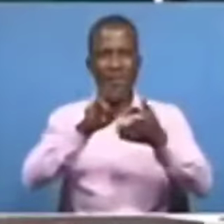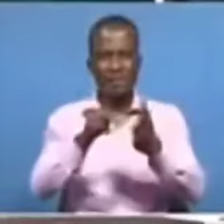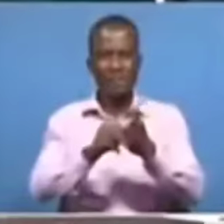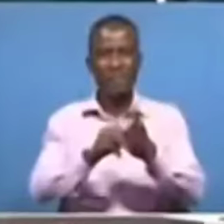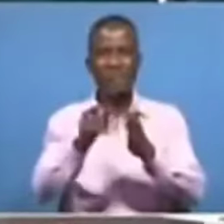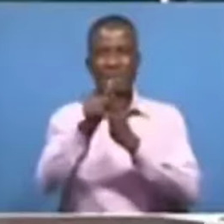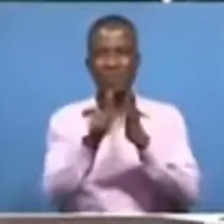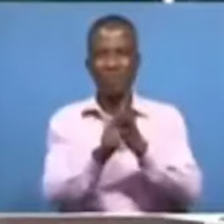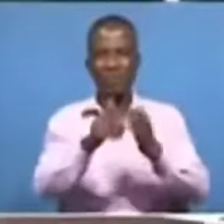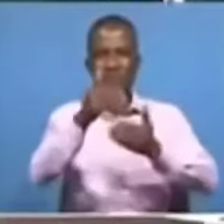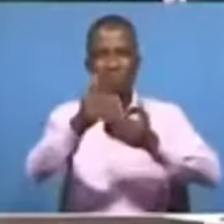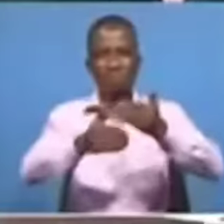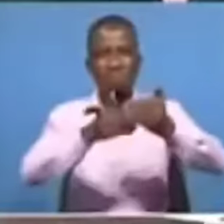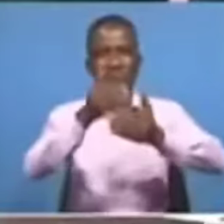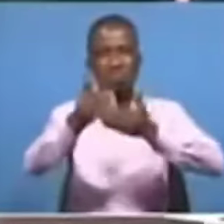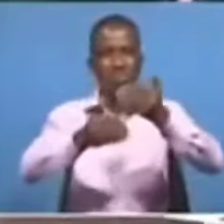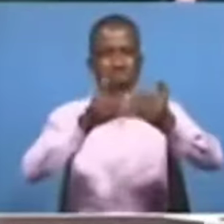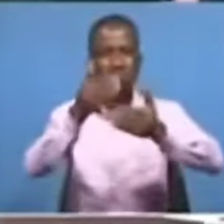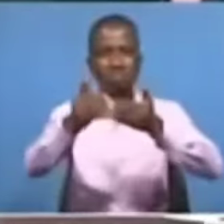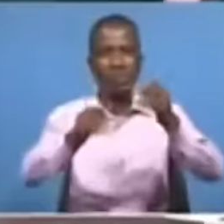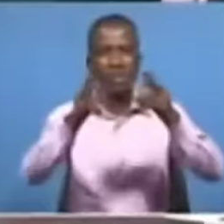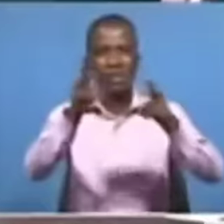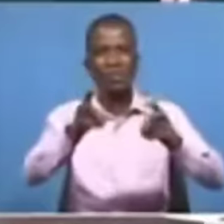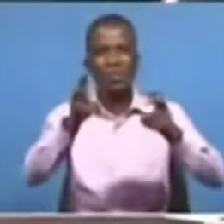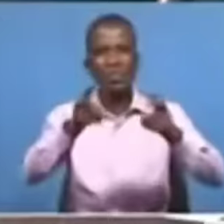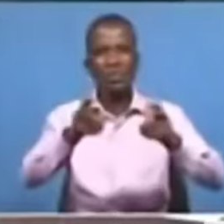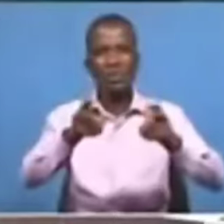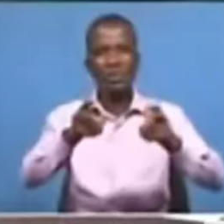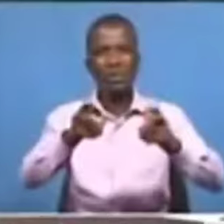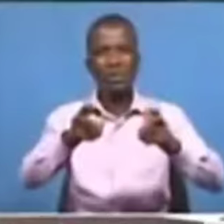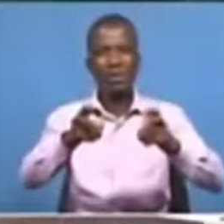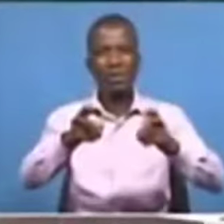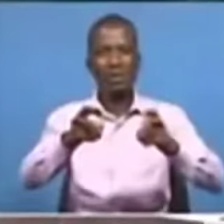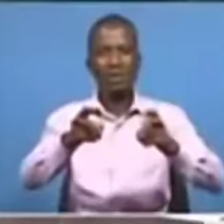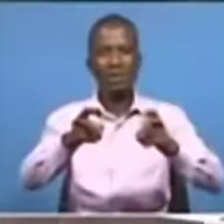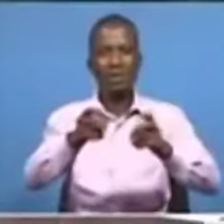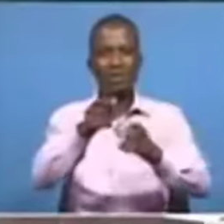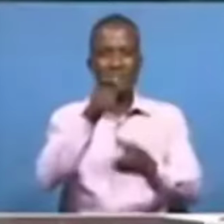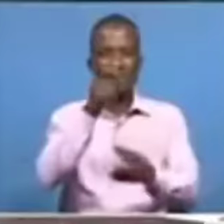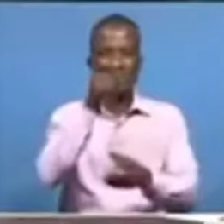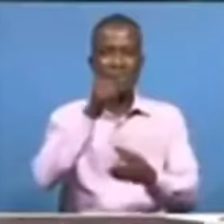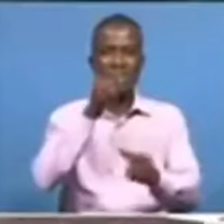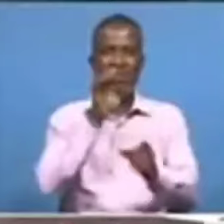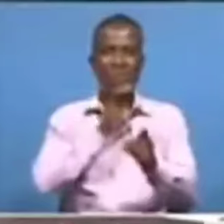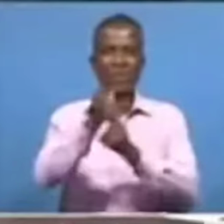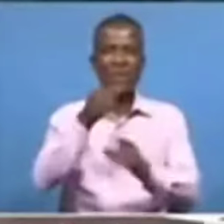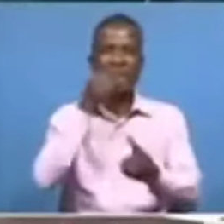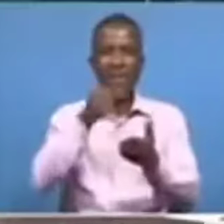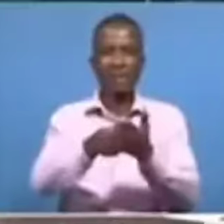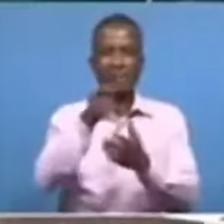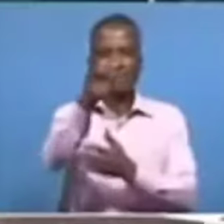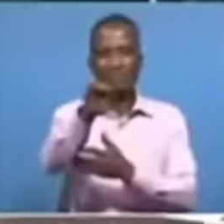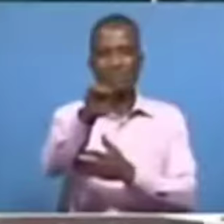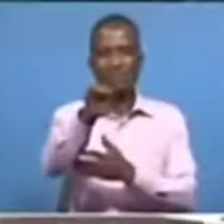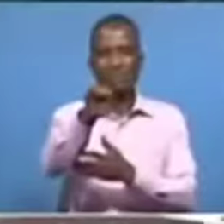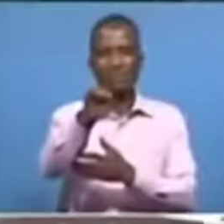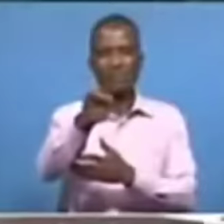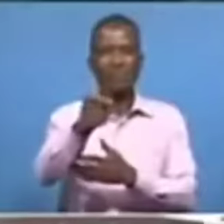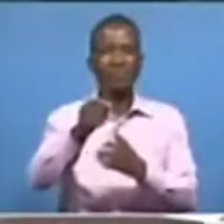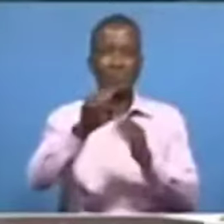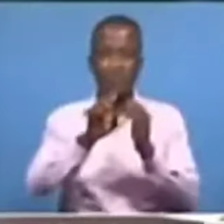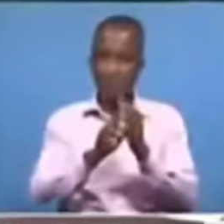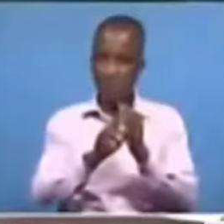rule or the process for the issuance of a writ of subpoena. And that the court's decision did not make any reference,